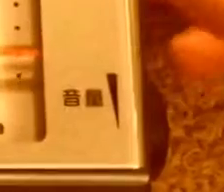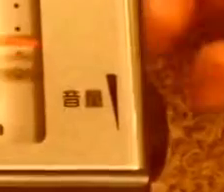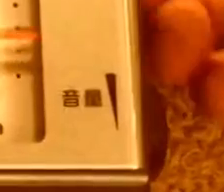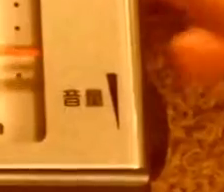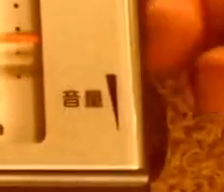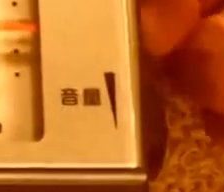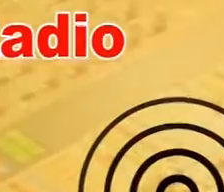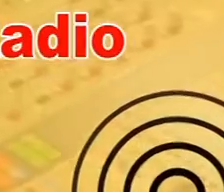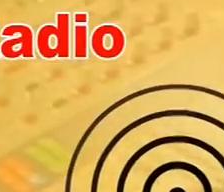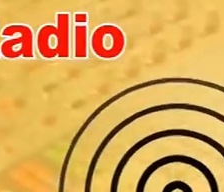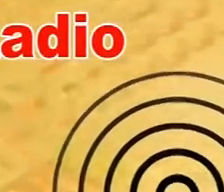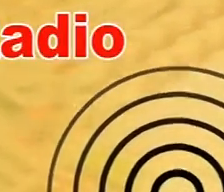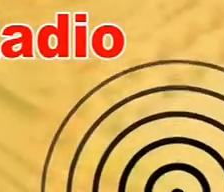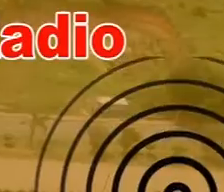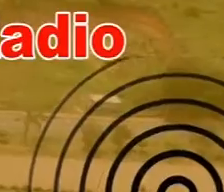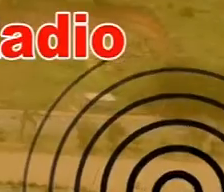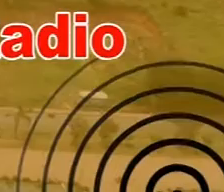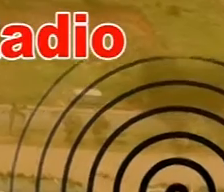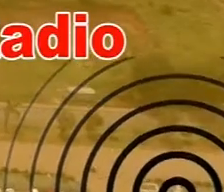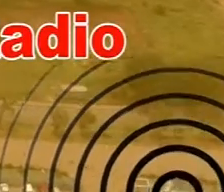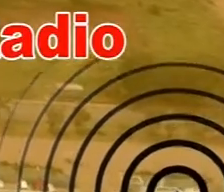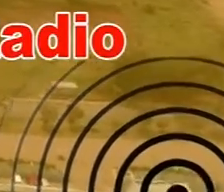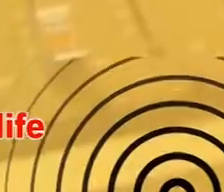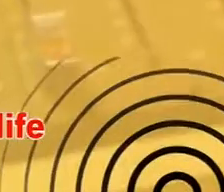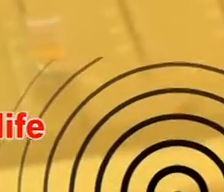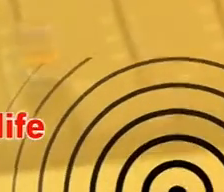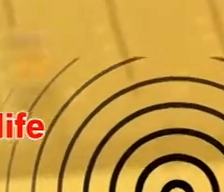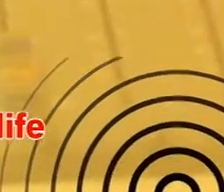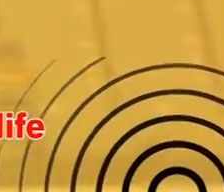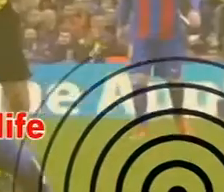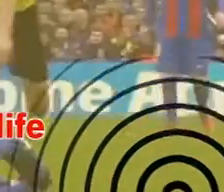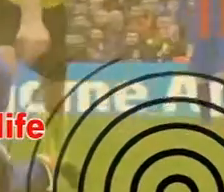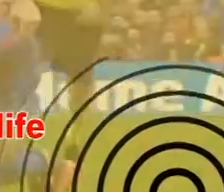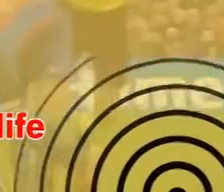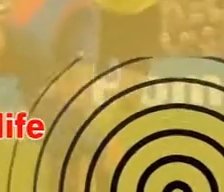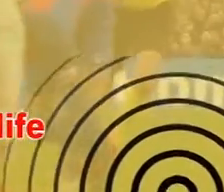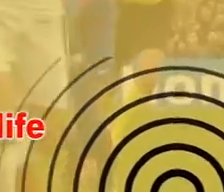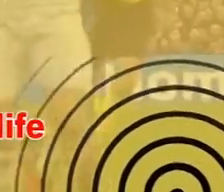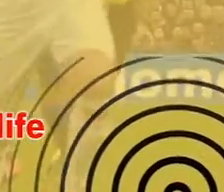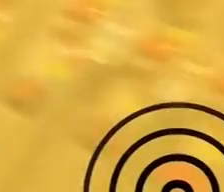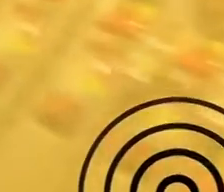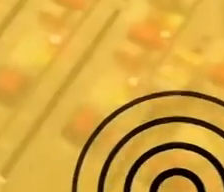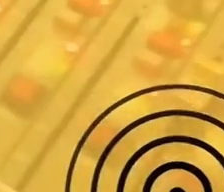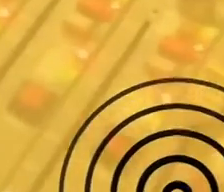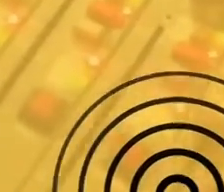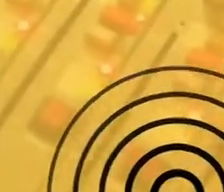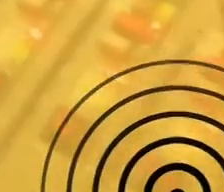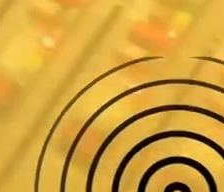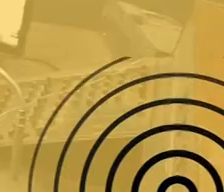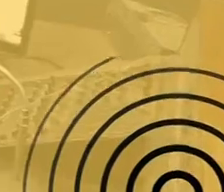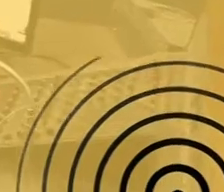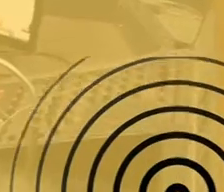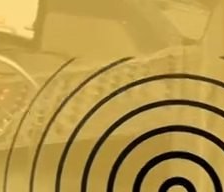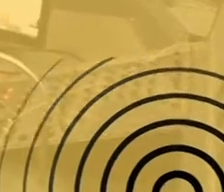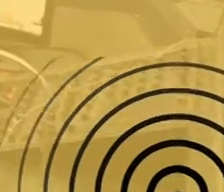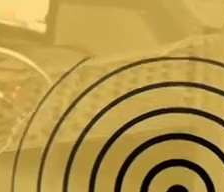entertain. Tune in to UBC Radio FM 98, your national radio station, Magic 100, where sports and music is our life. 87.5